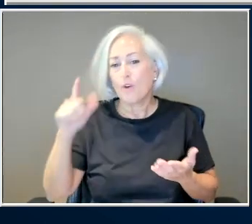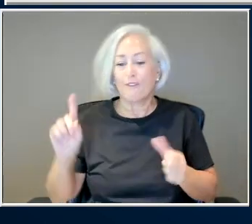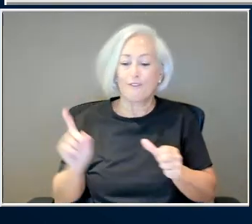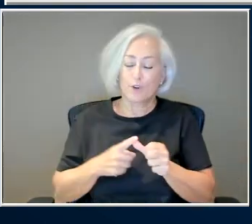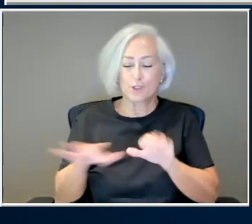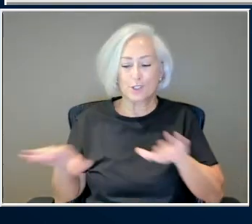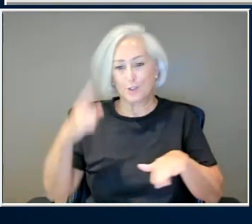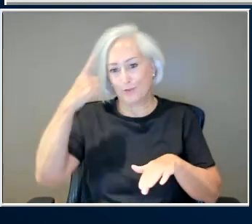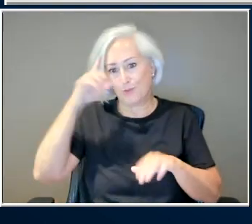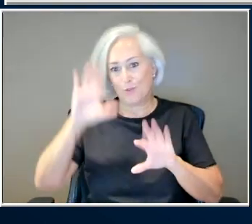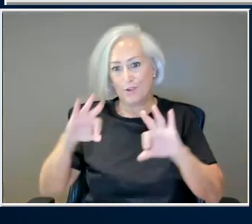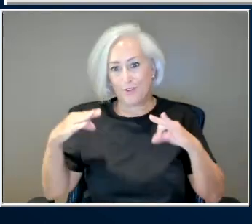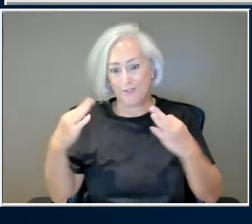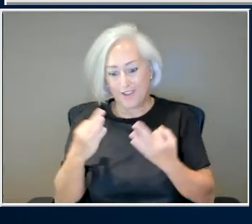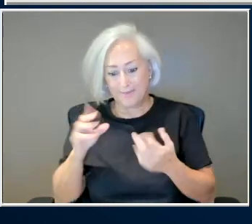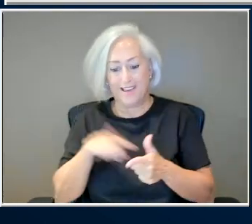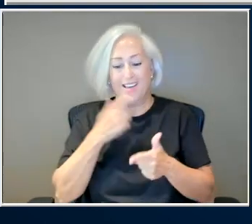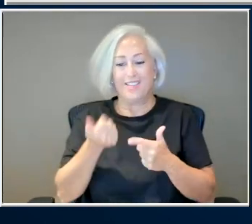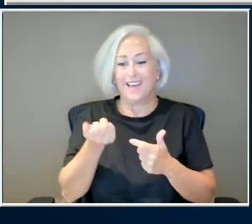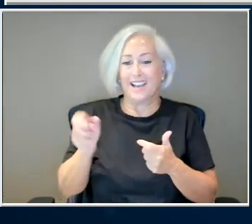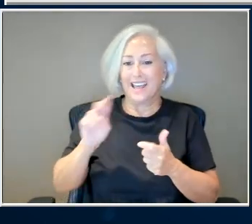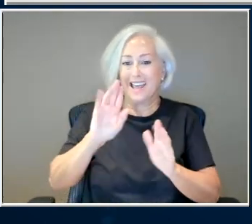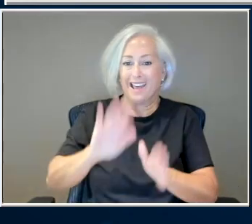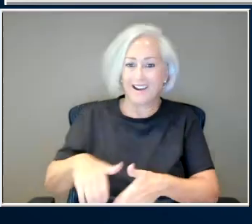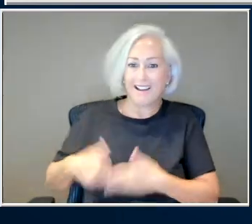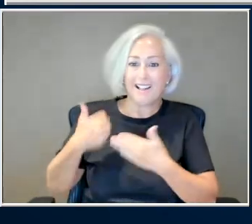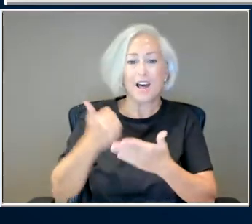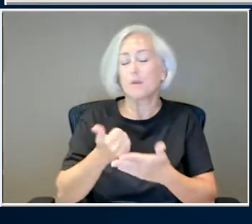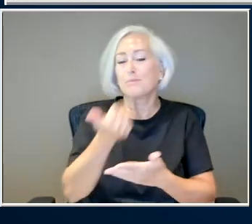to push you along. Anything you want to say to her?